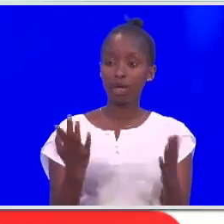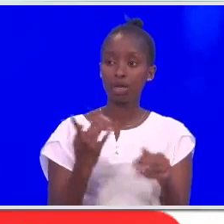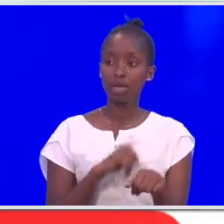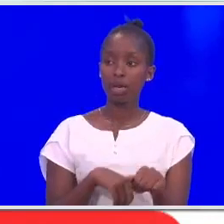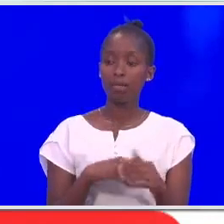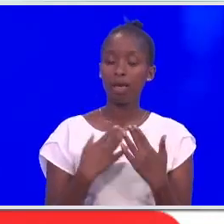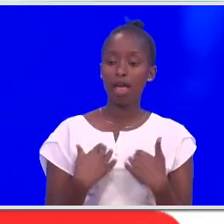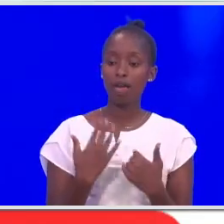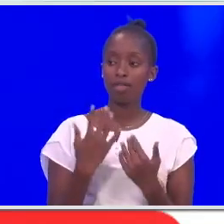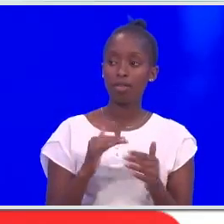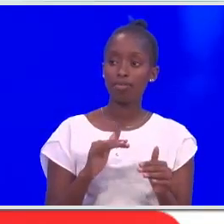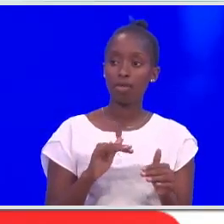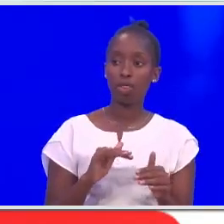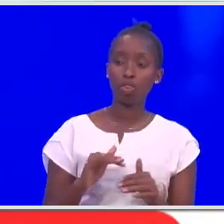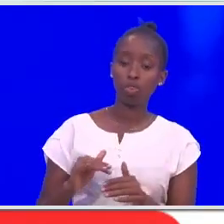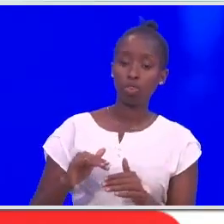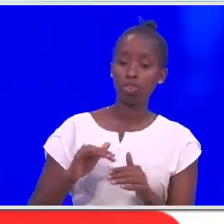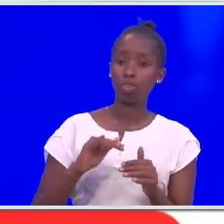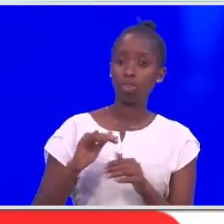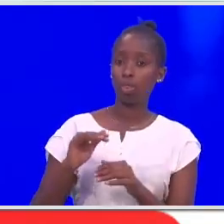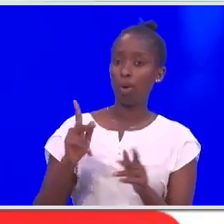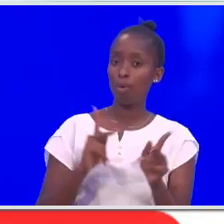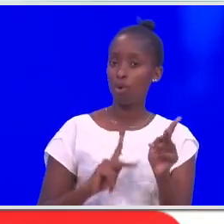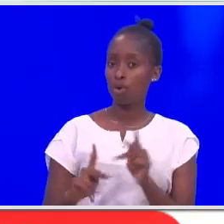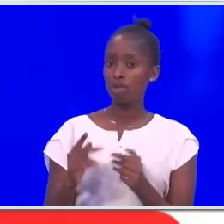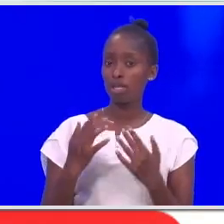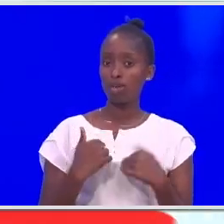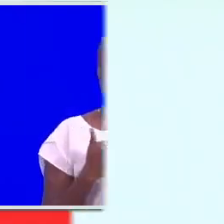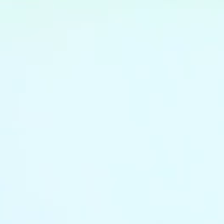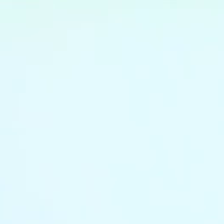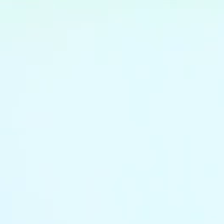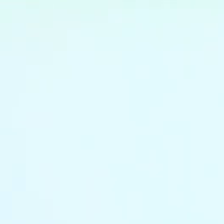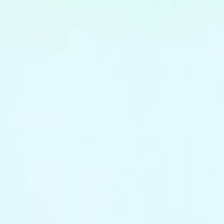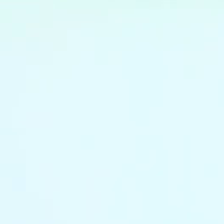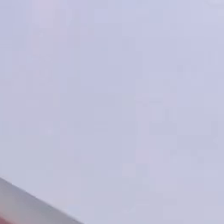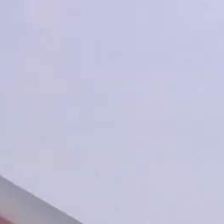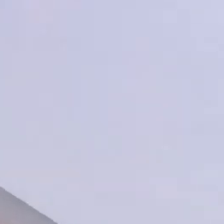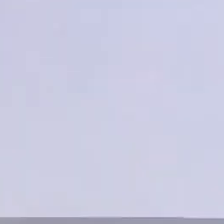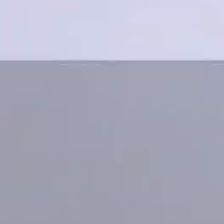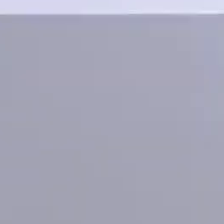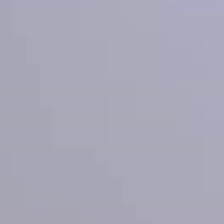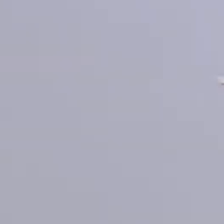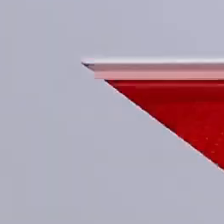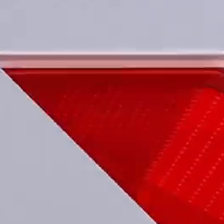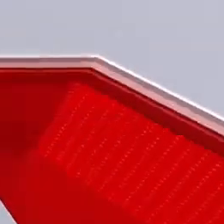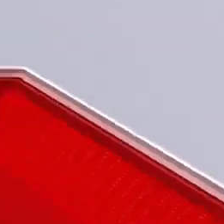are actually disincentivizing investment in our economy.